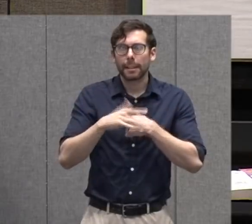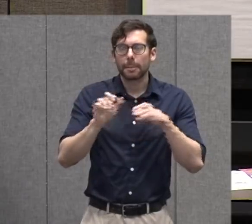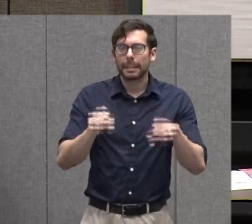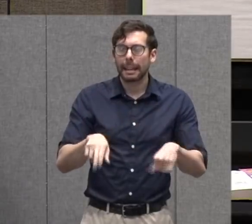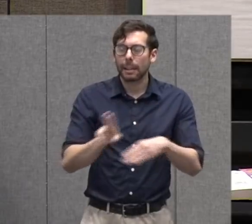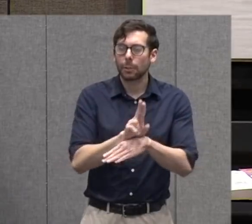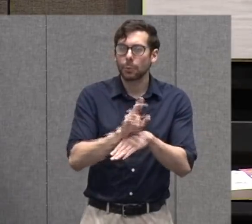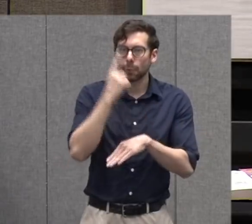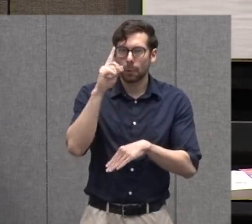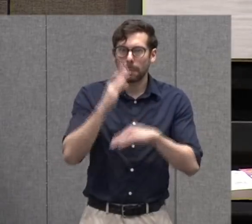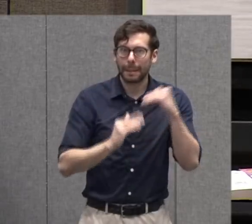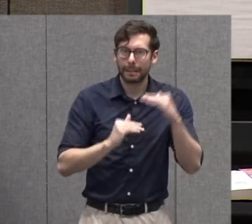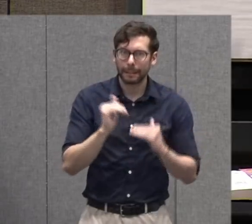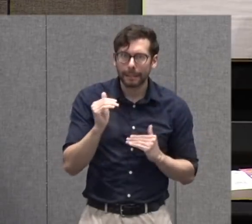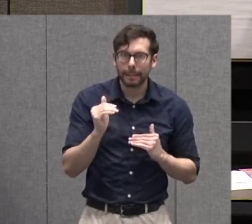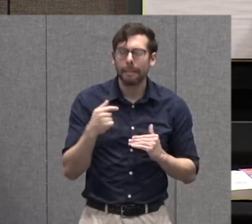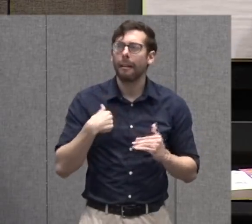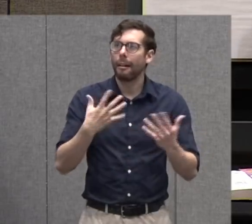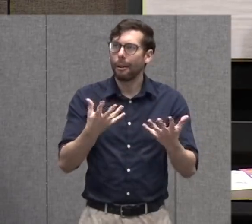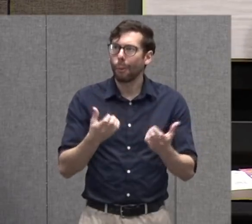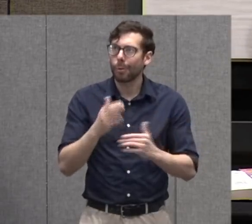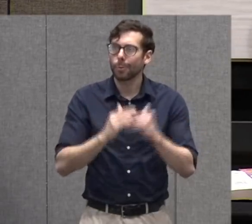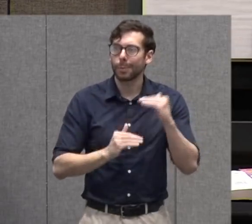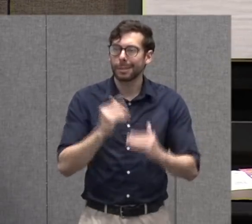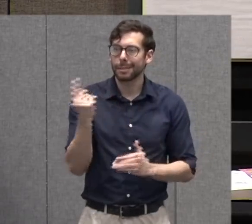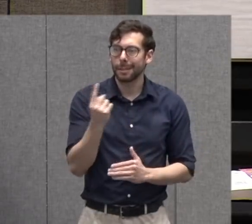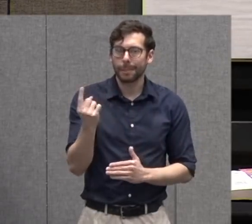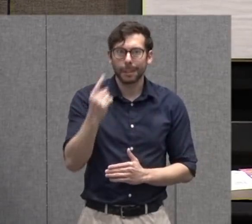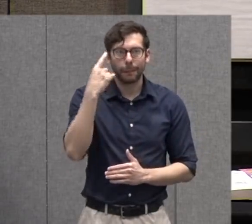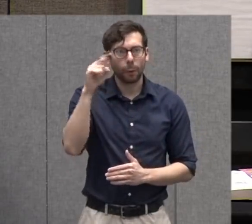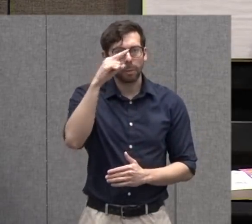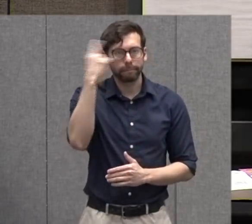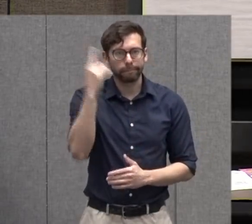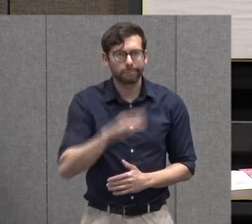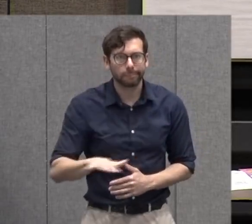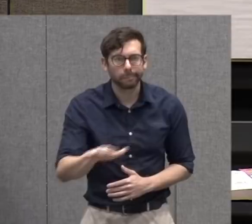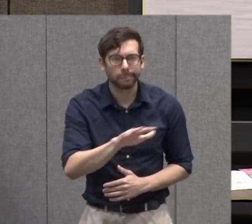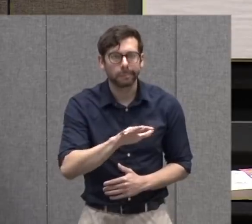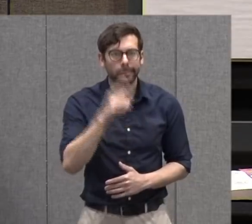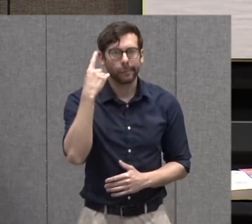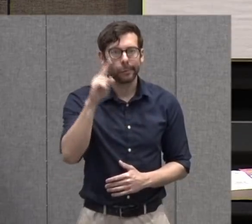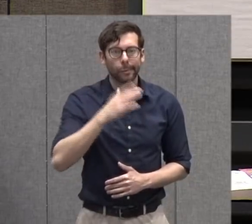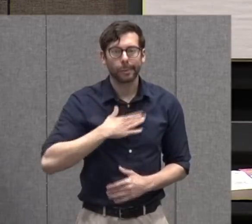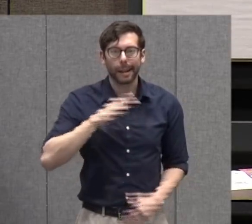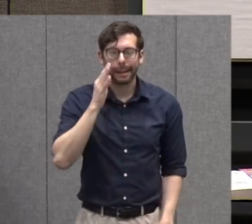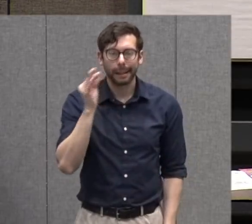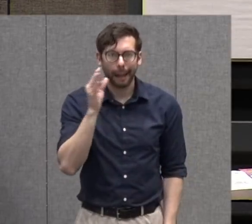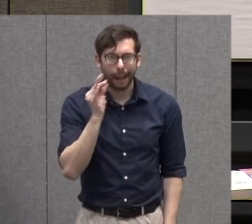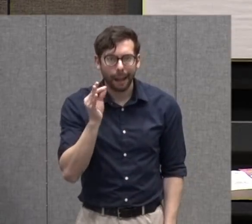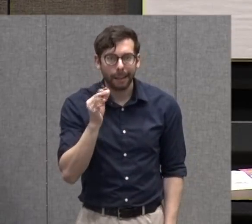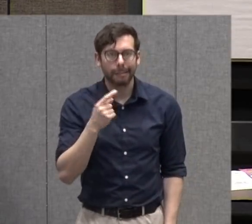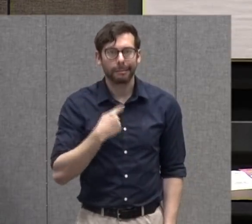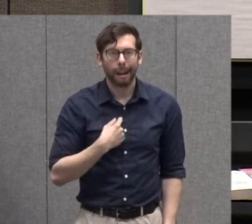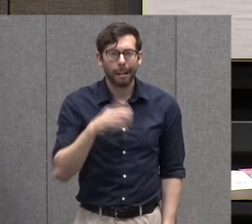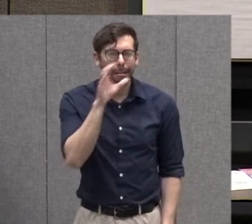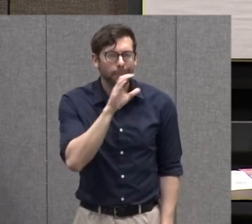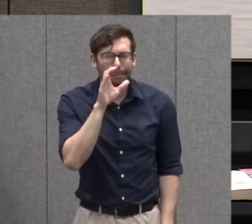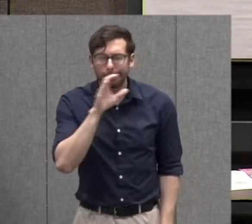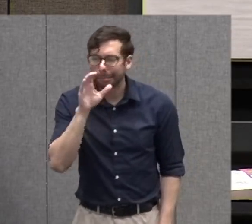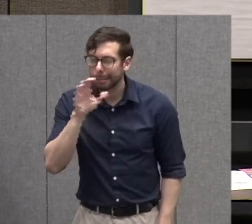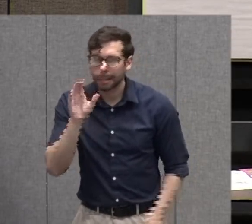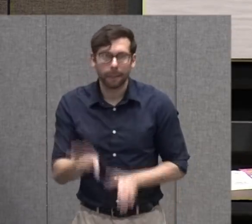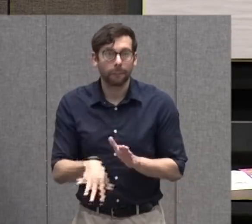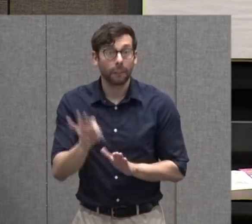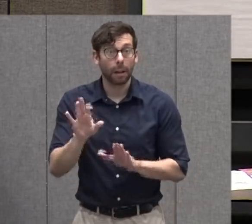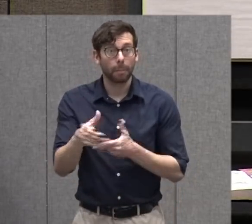for my cat. And then I thought, what am I going to do first? I looked around and found this box. And then I tried it